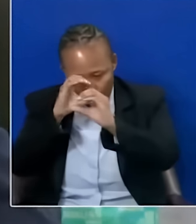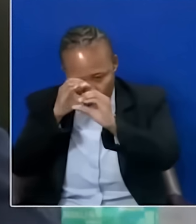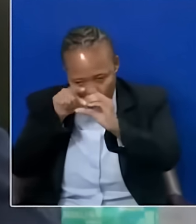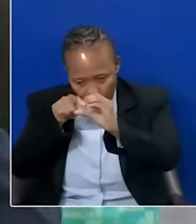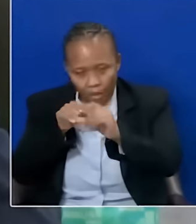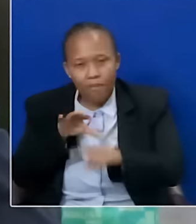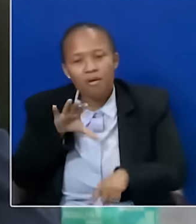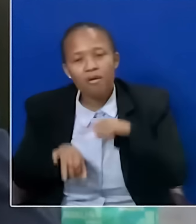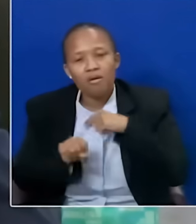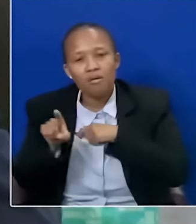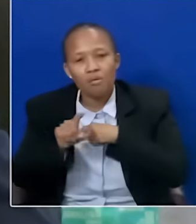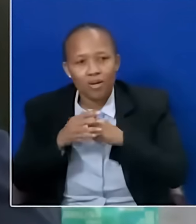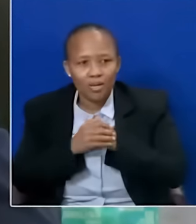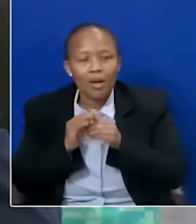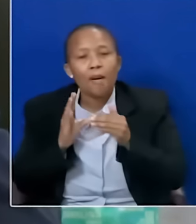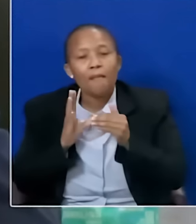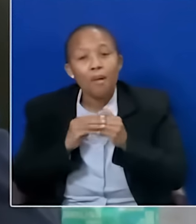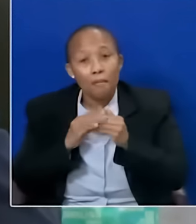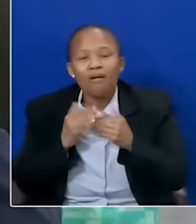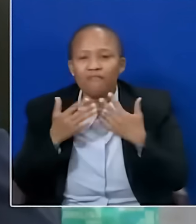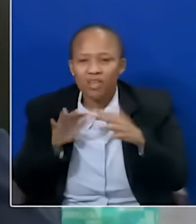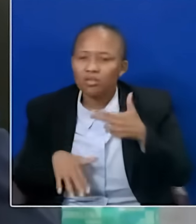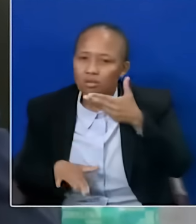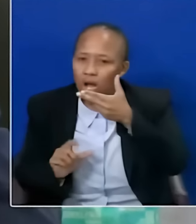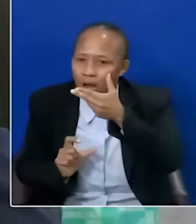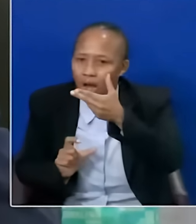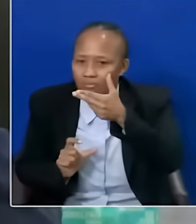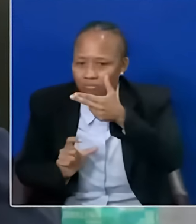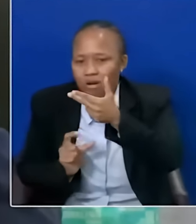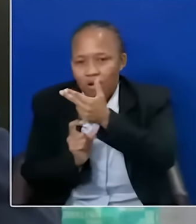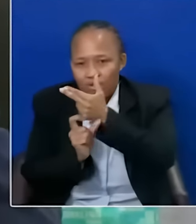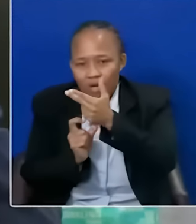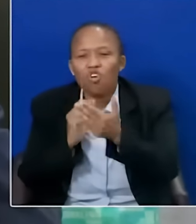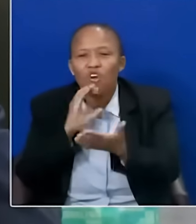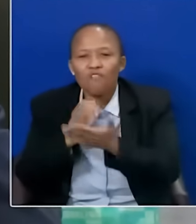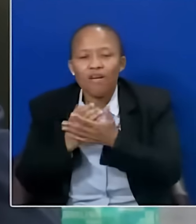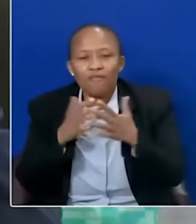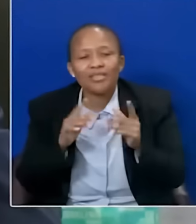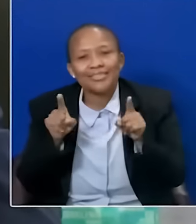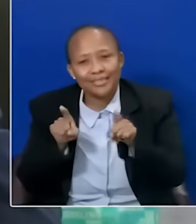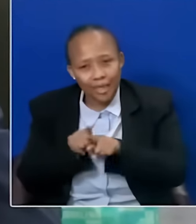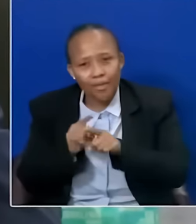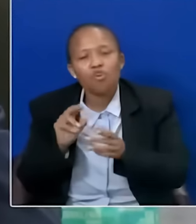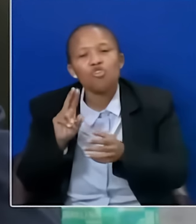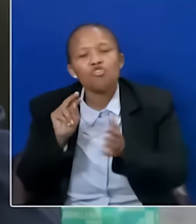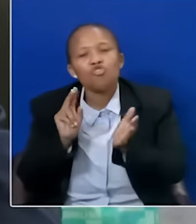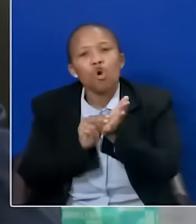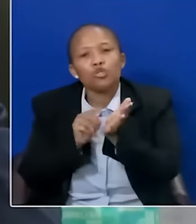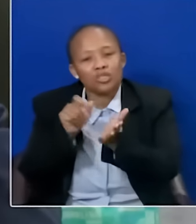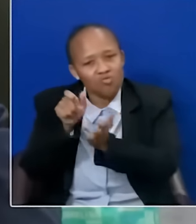confirmed the cartridge cases in them, and he has written notes that these 15 cartridge cases were fired from this